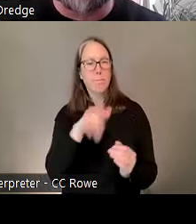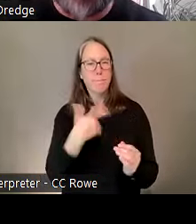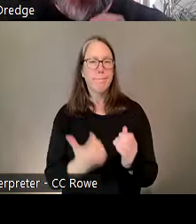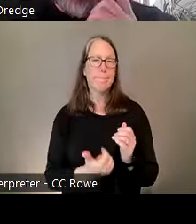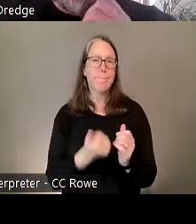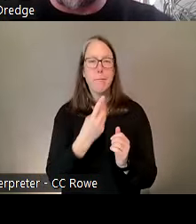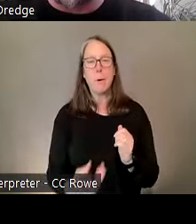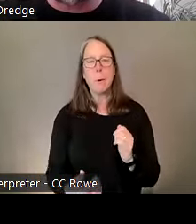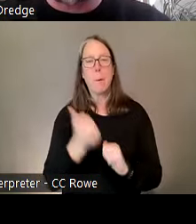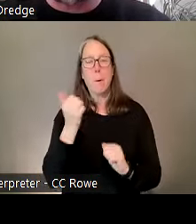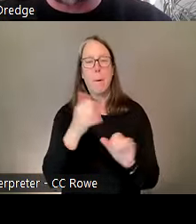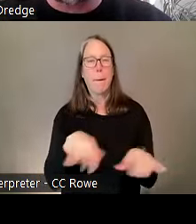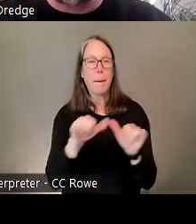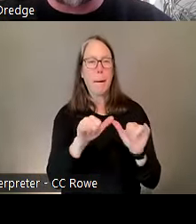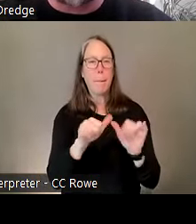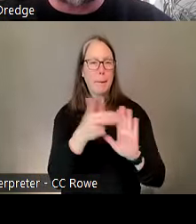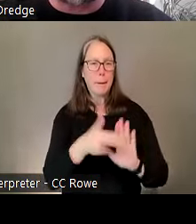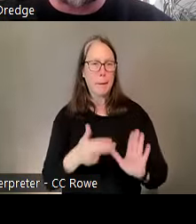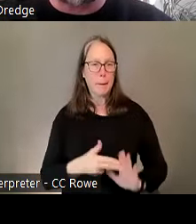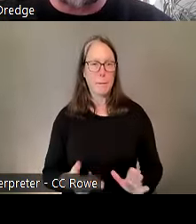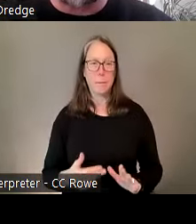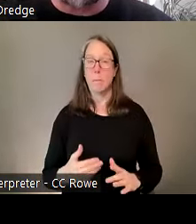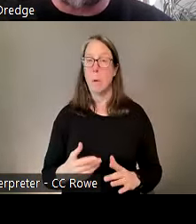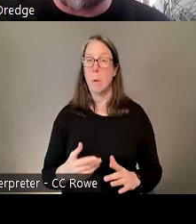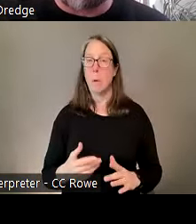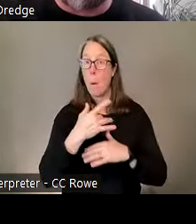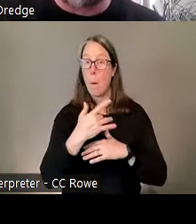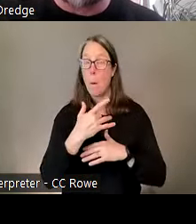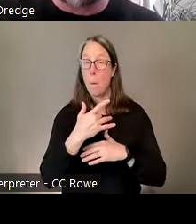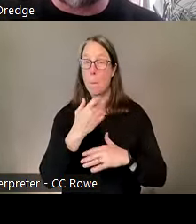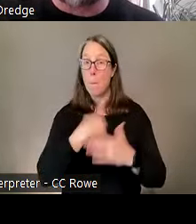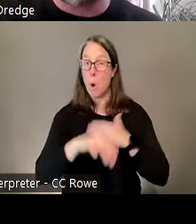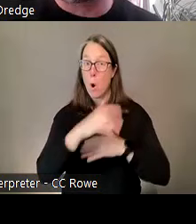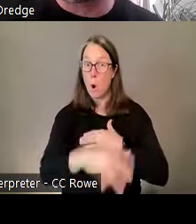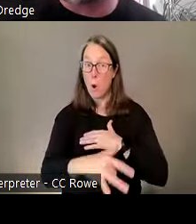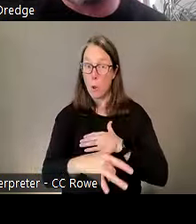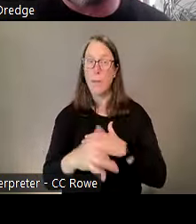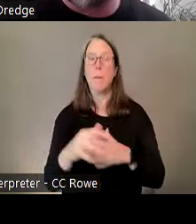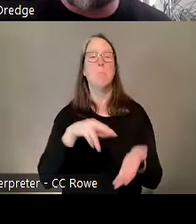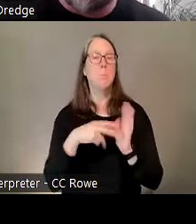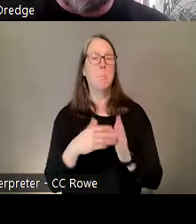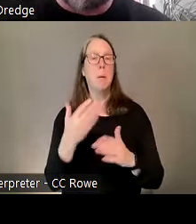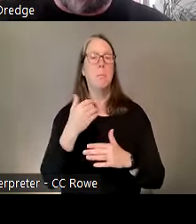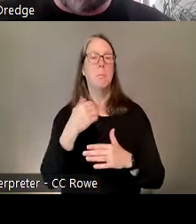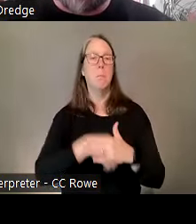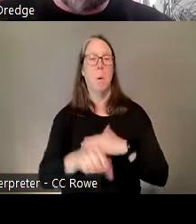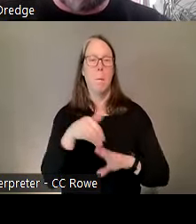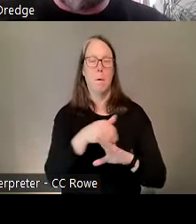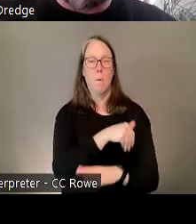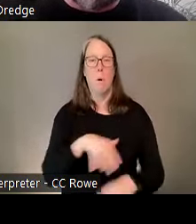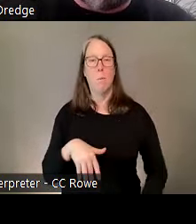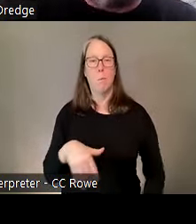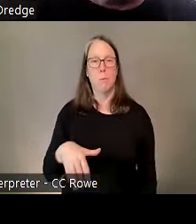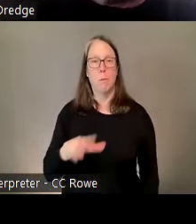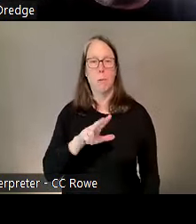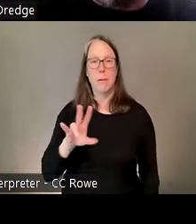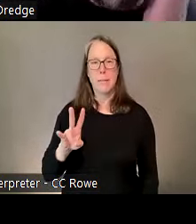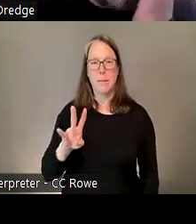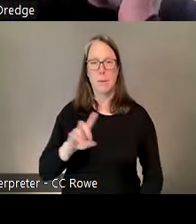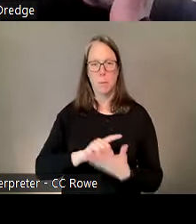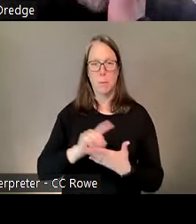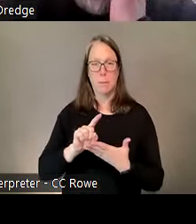diagnoses. So a premature infant is one that's delivered before 37 weeks of gestation. And so normal is 38 to